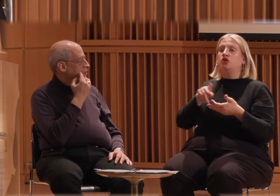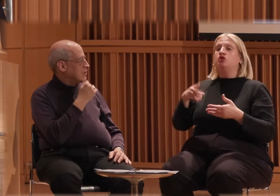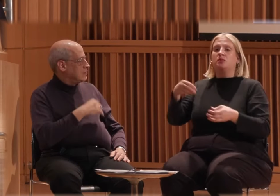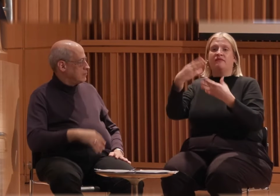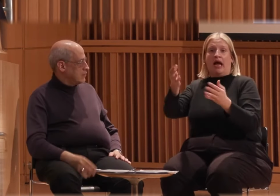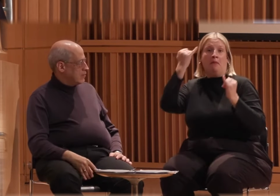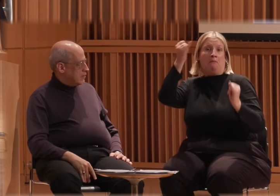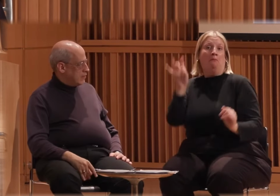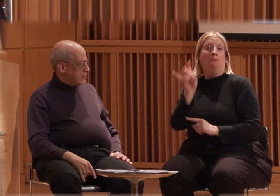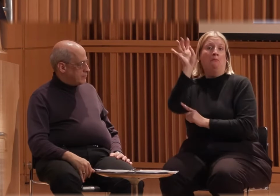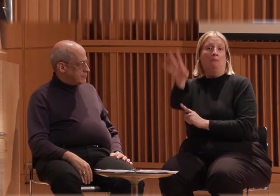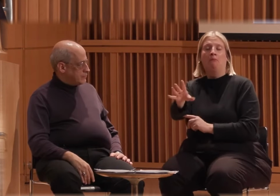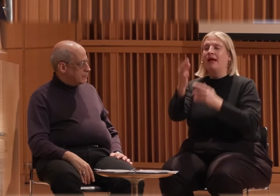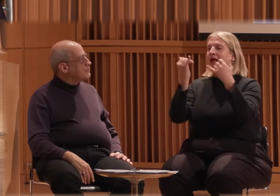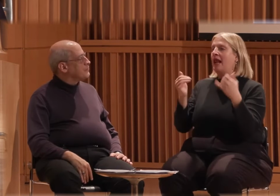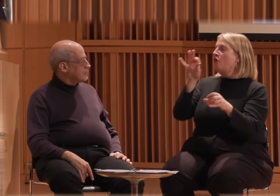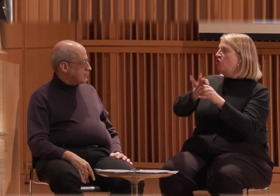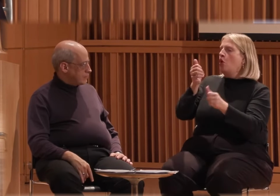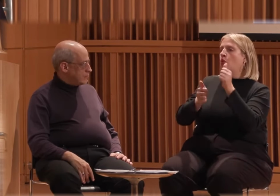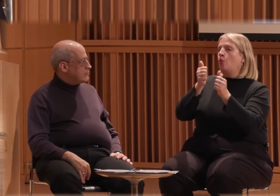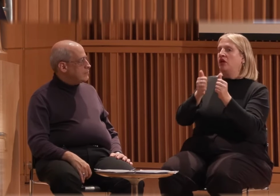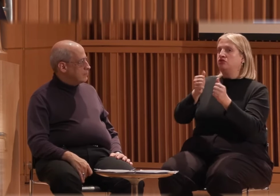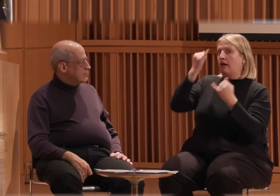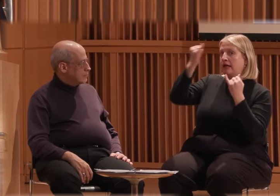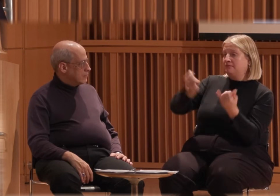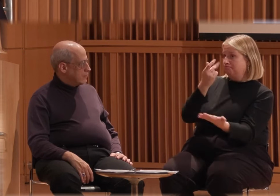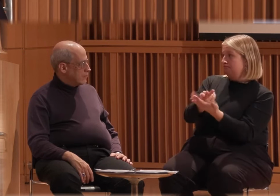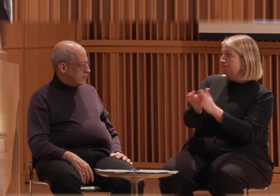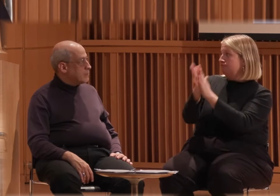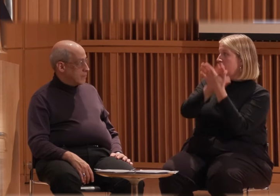now to vote on which ideas go through. And I have